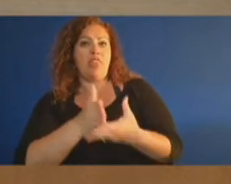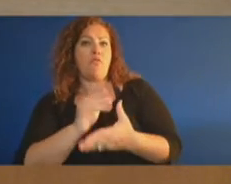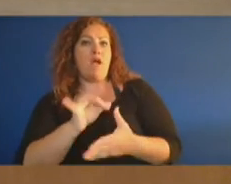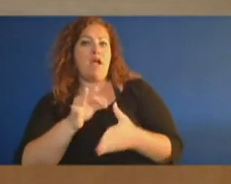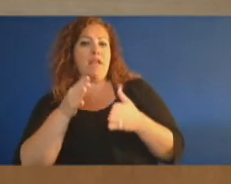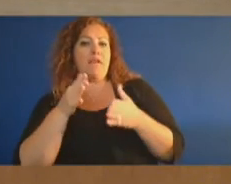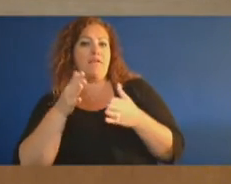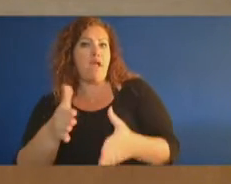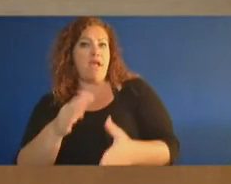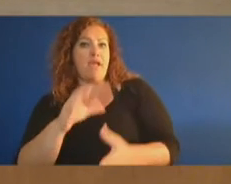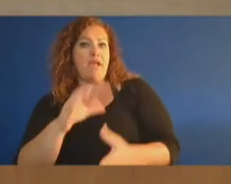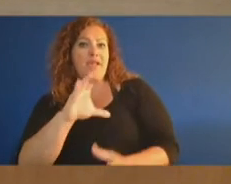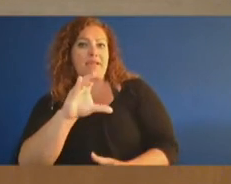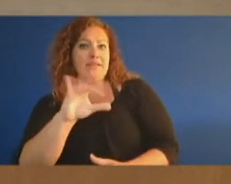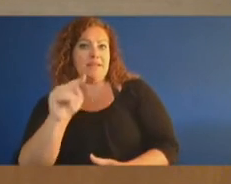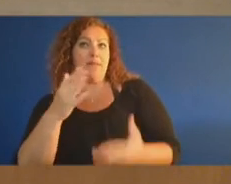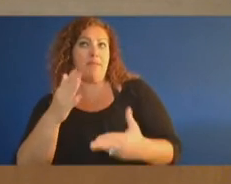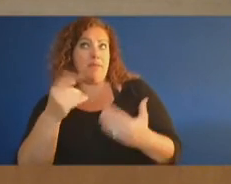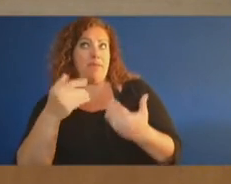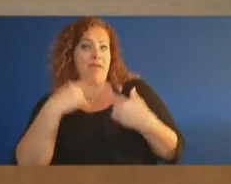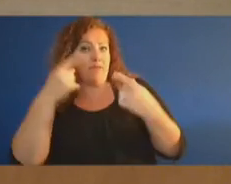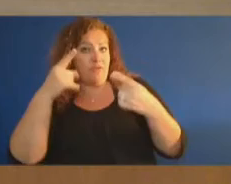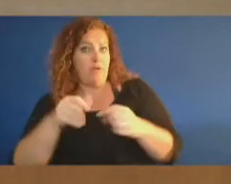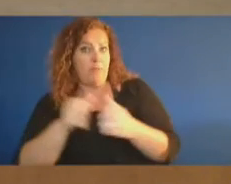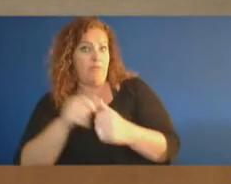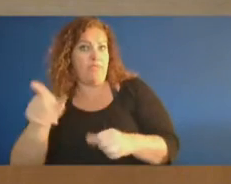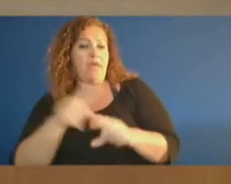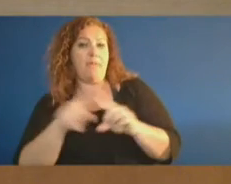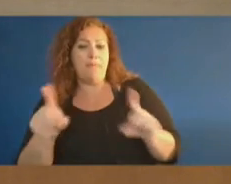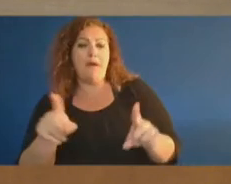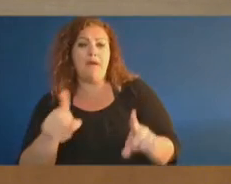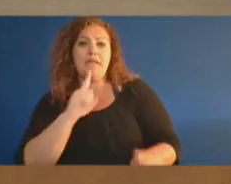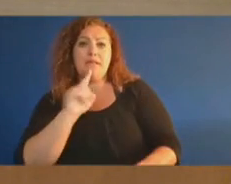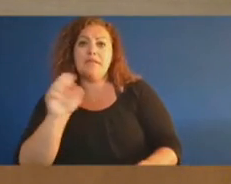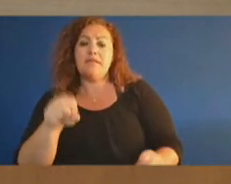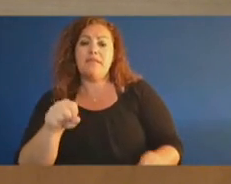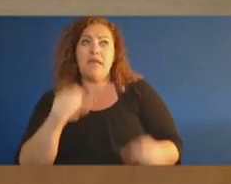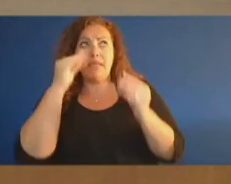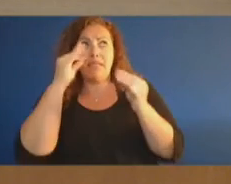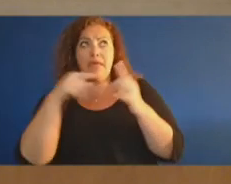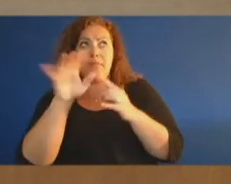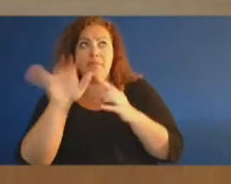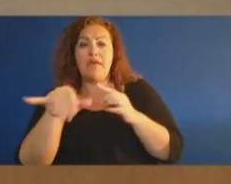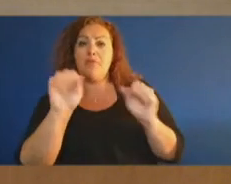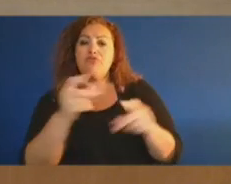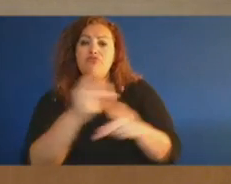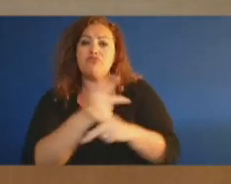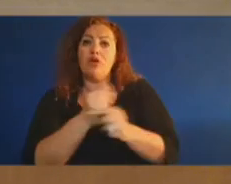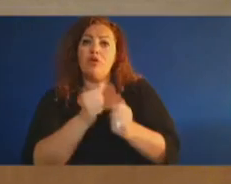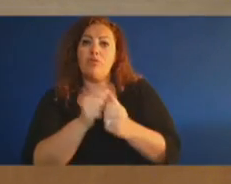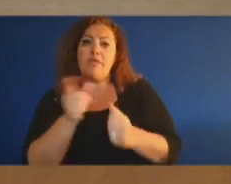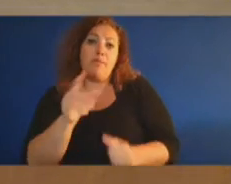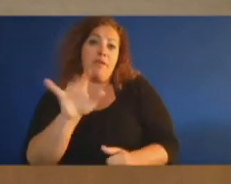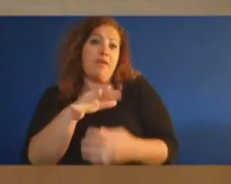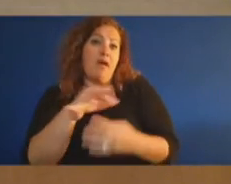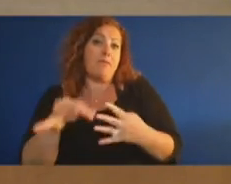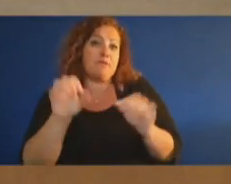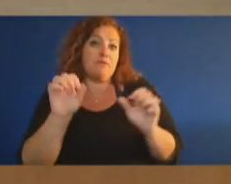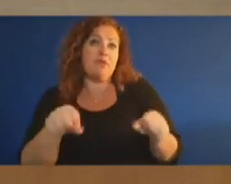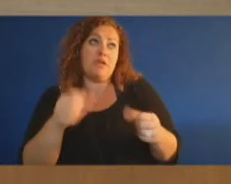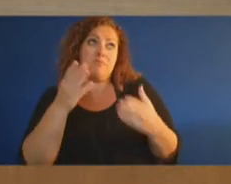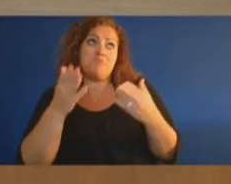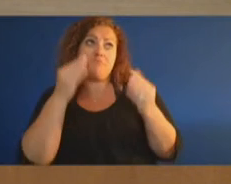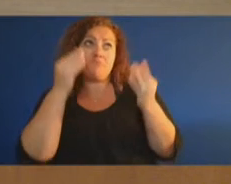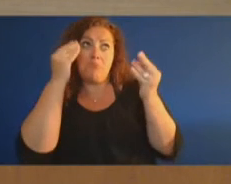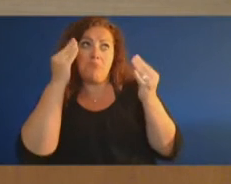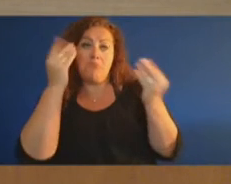maybe need to be some coordination with them but you know certainly they can consider that and we can work through it with them if that's an option we'll certainly explore it um I